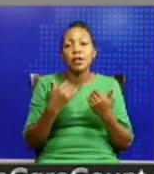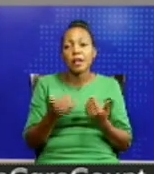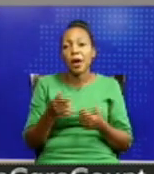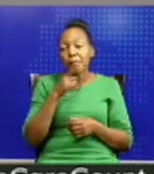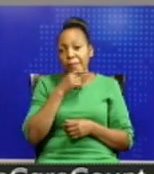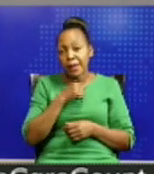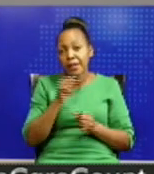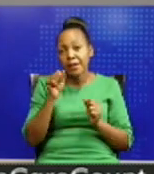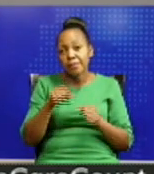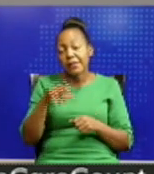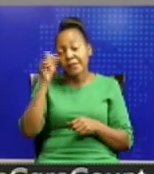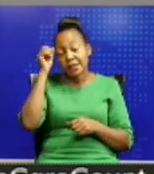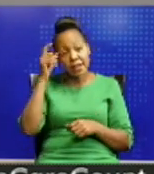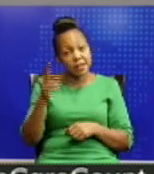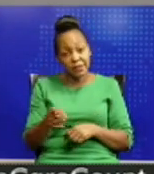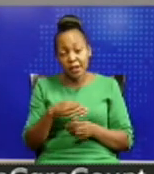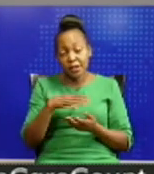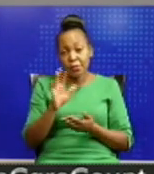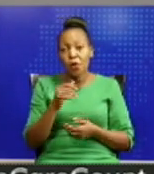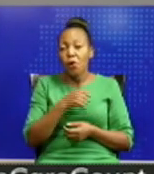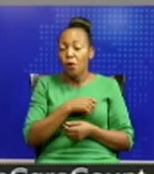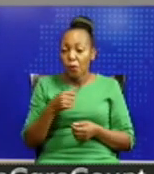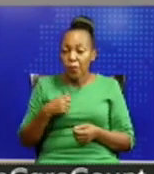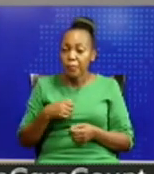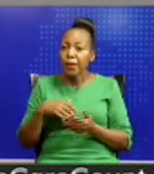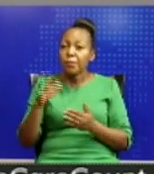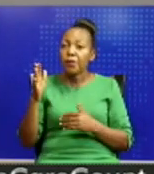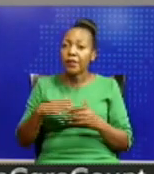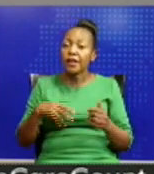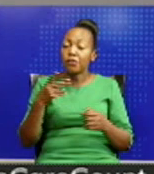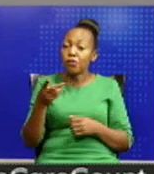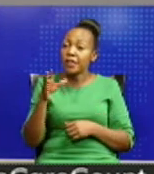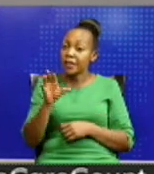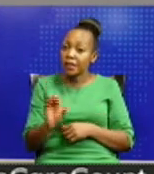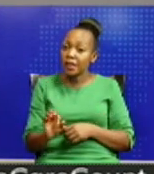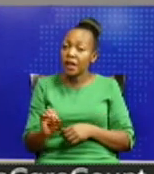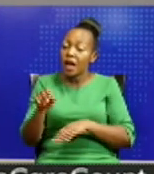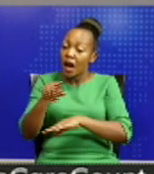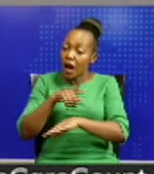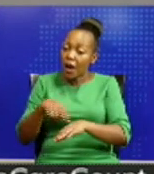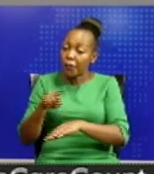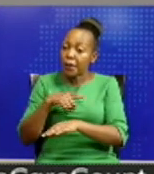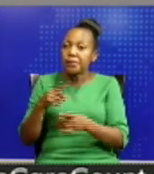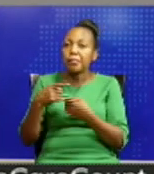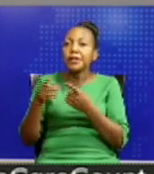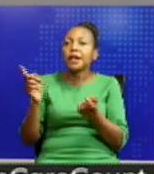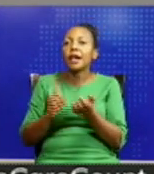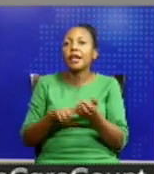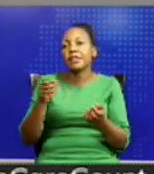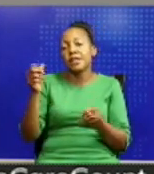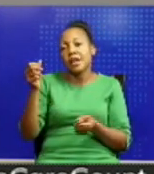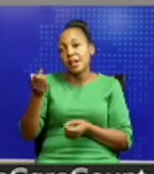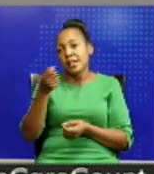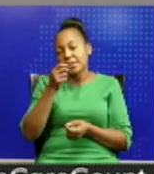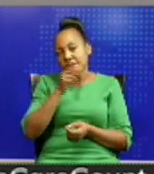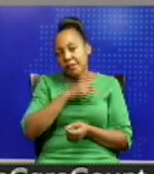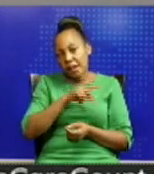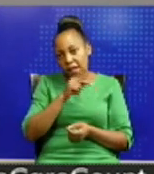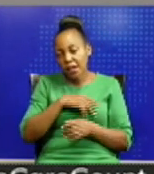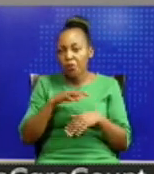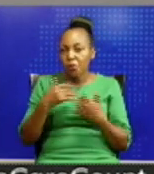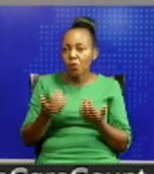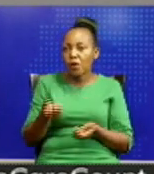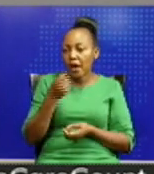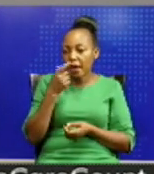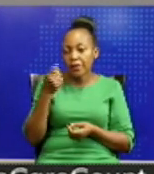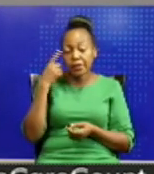spend less than 8 hours, but the women are spending more than 20 hours on unpaid care and domestic work. So we are saying we are exploring the impact of the